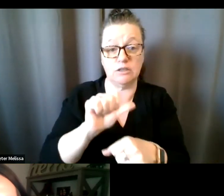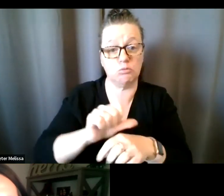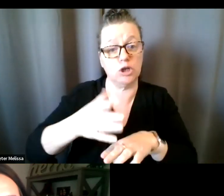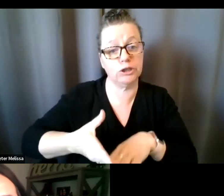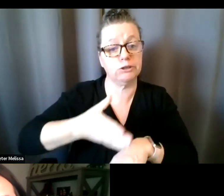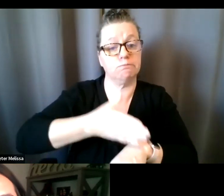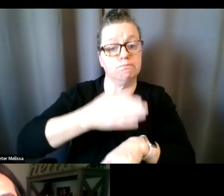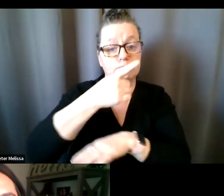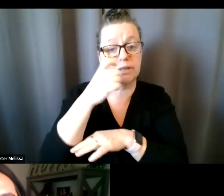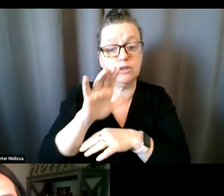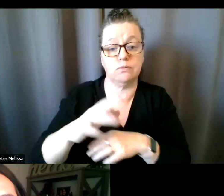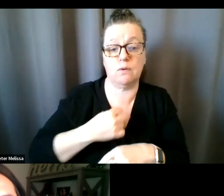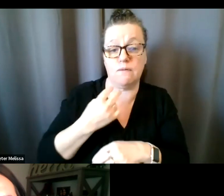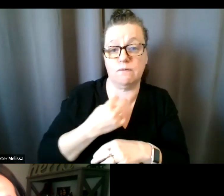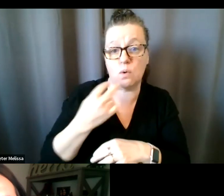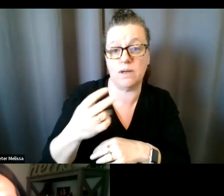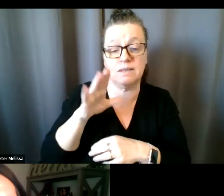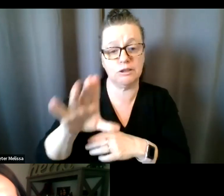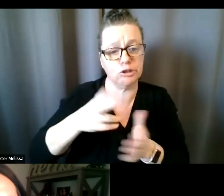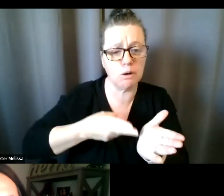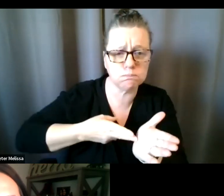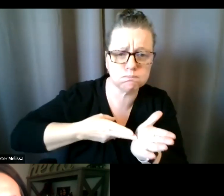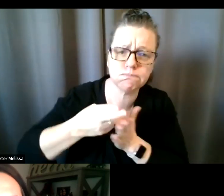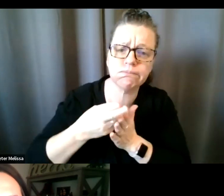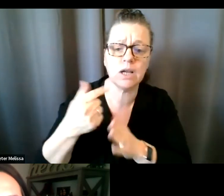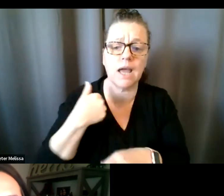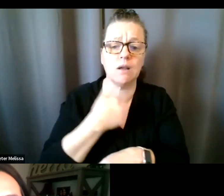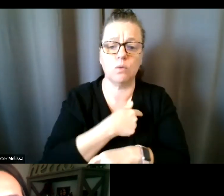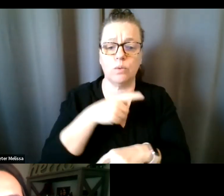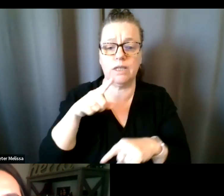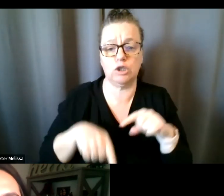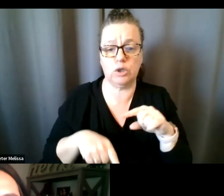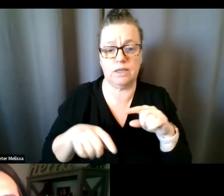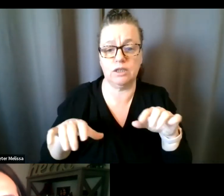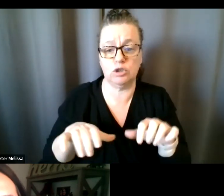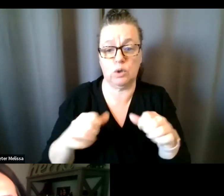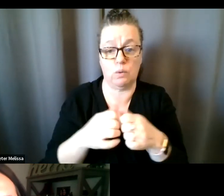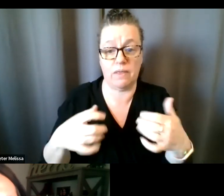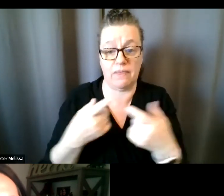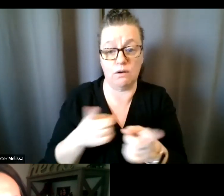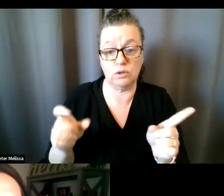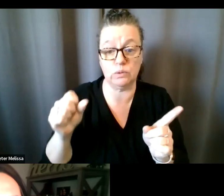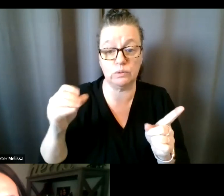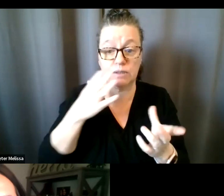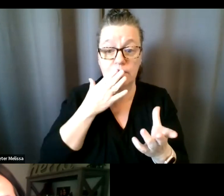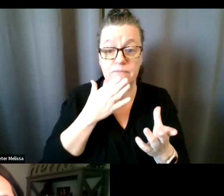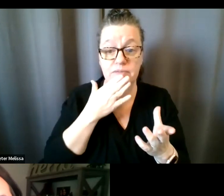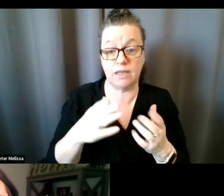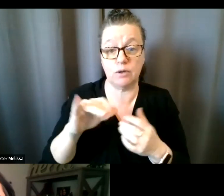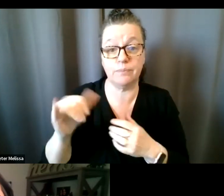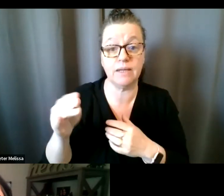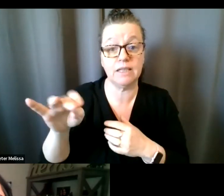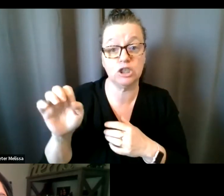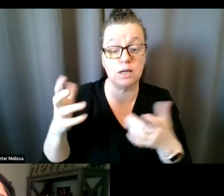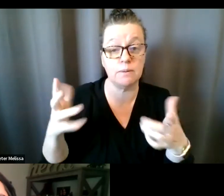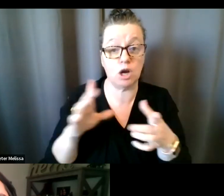because of your voices and your radical honesty, and we couldn't and shouldn't do it without you. So thank you. Jamie already mentioned